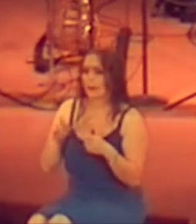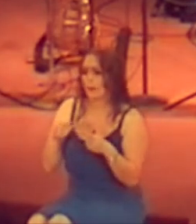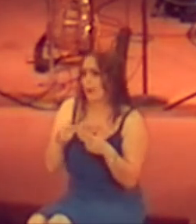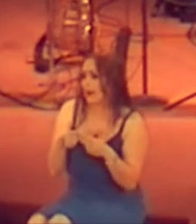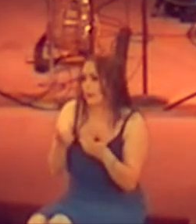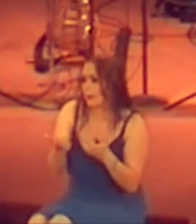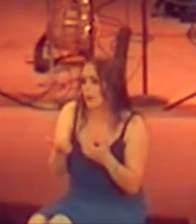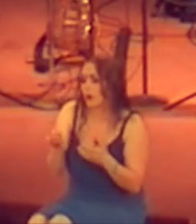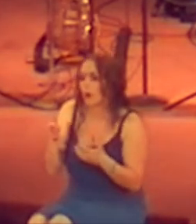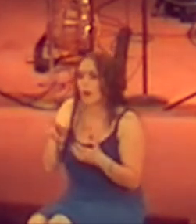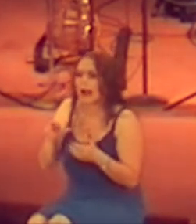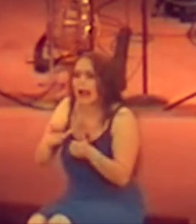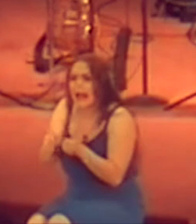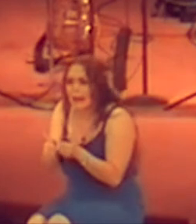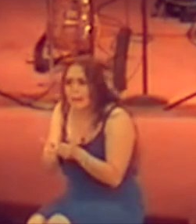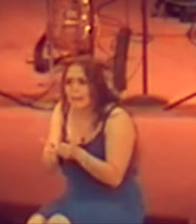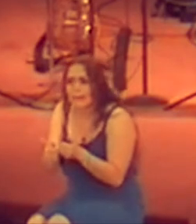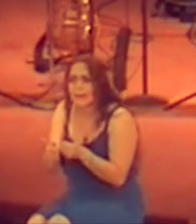like.